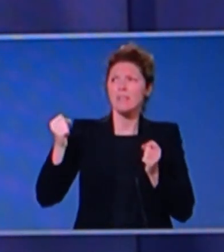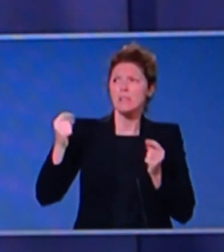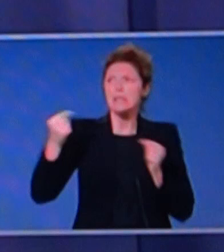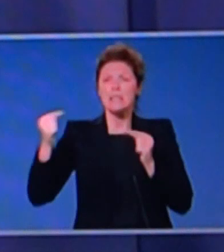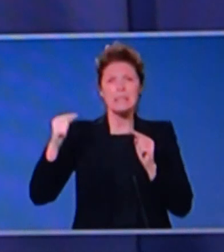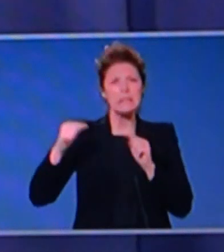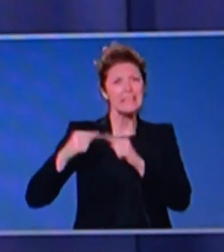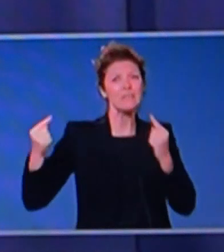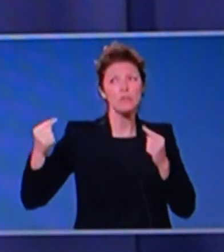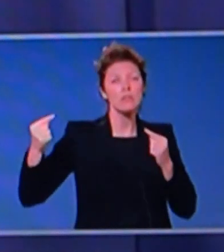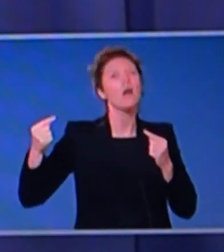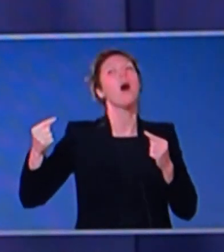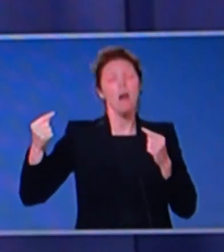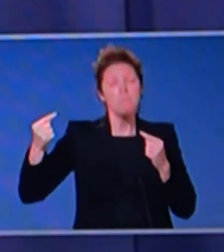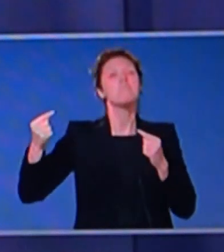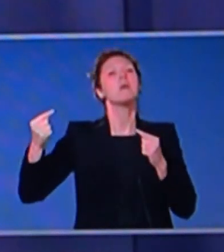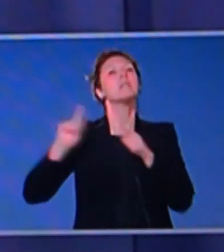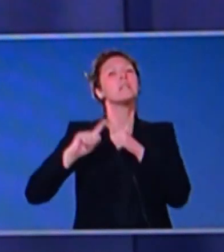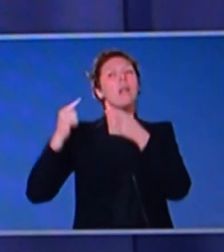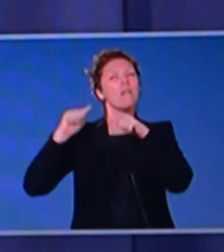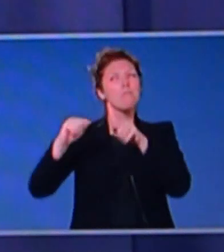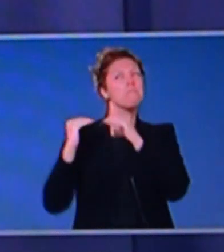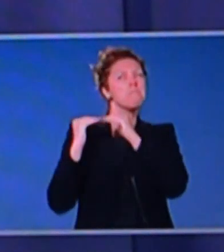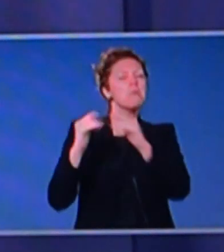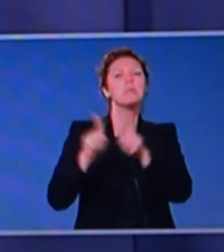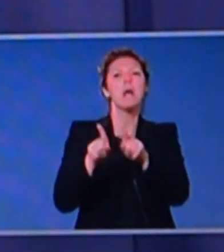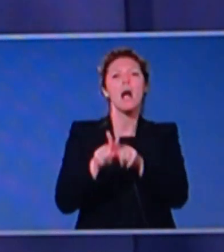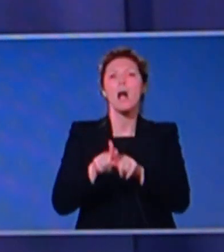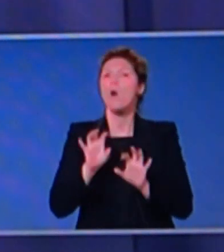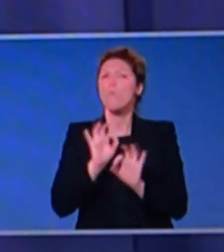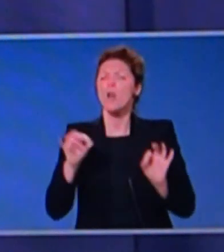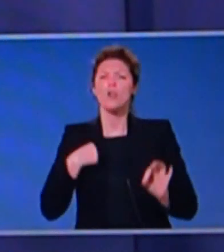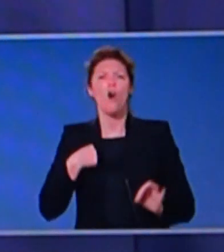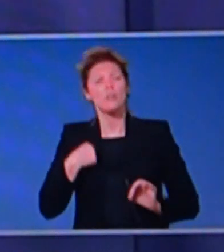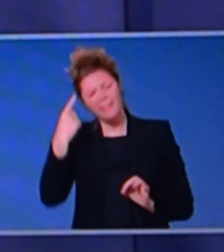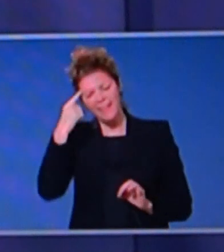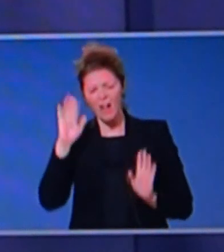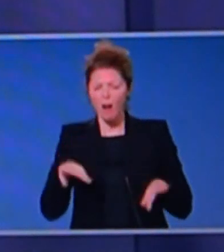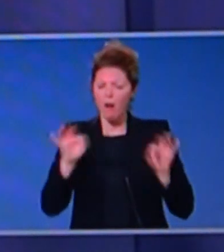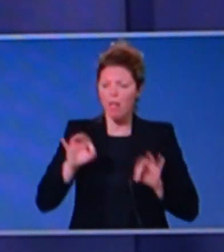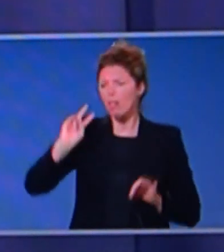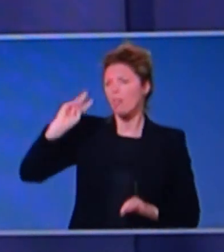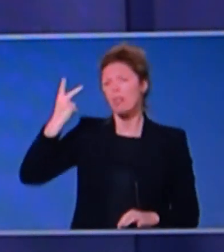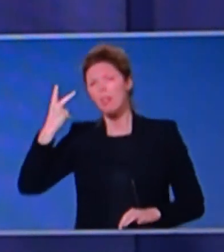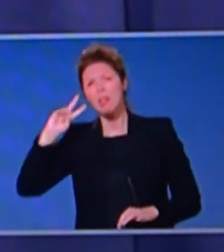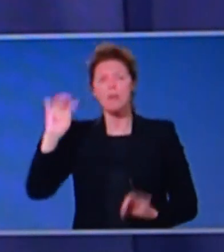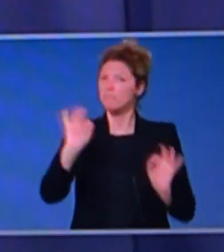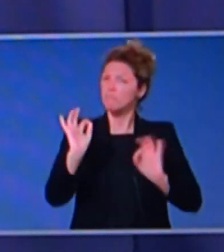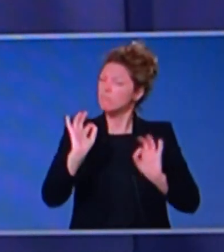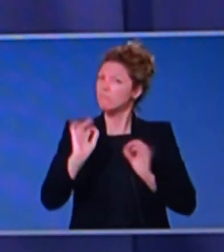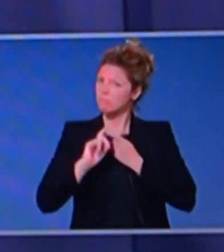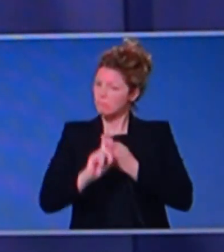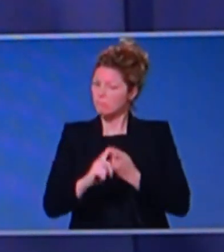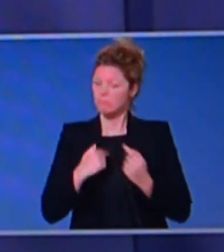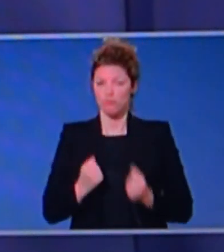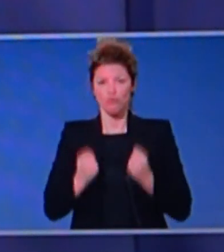these, we will just be consistent. We don't lightly form the views that we do on these things, and we hold the position that